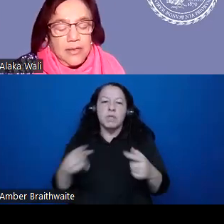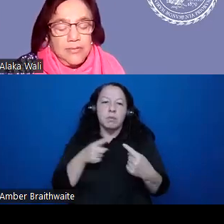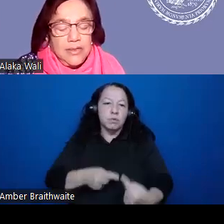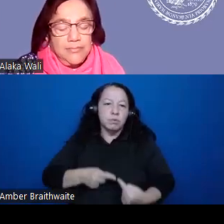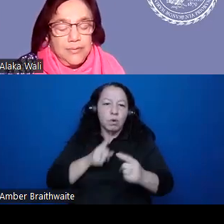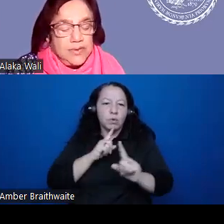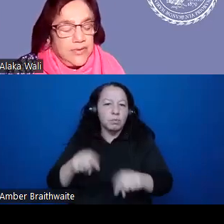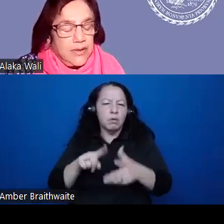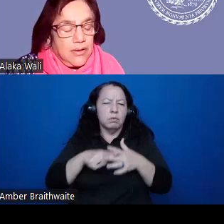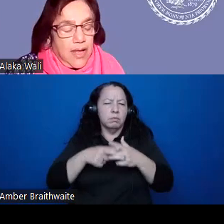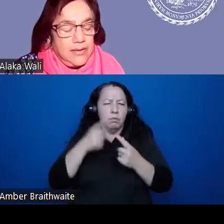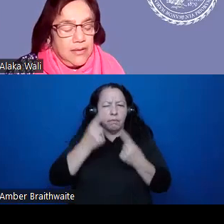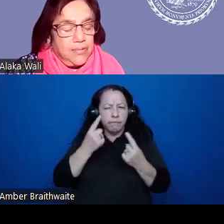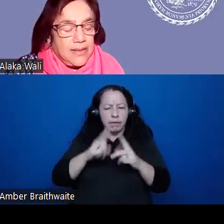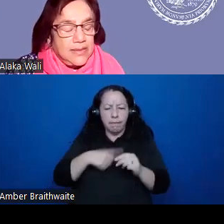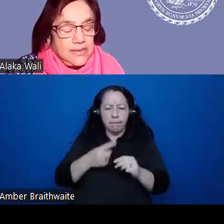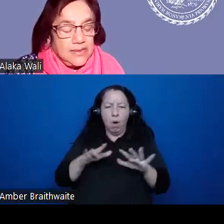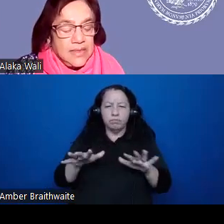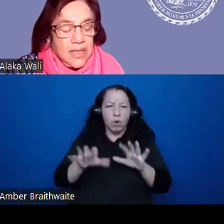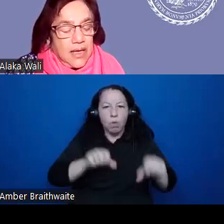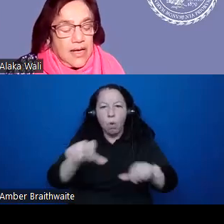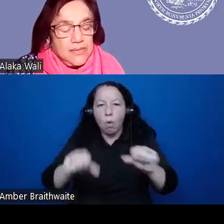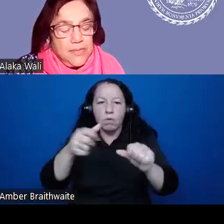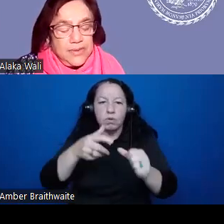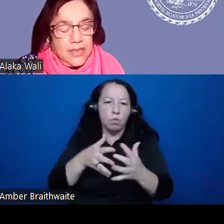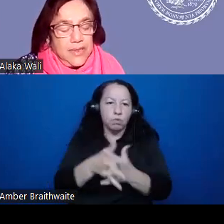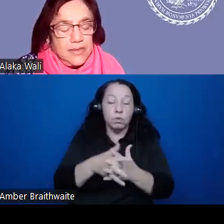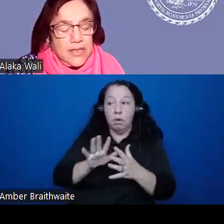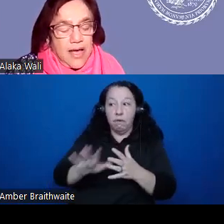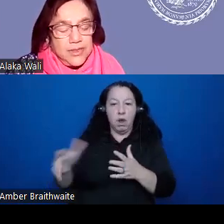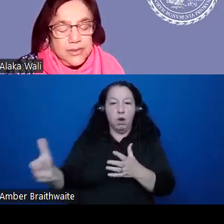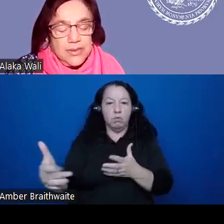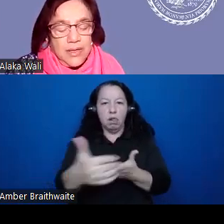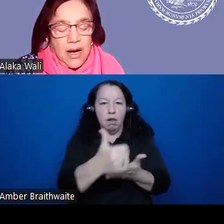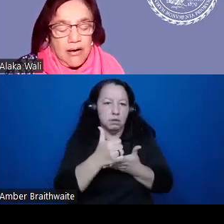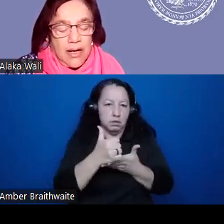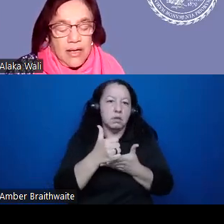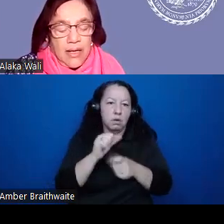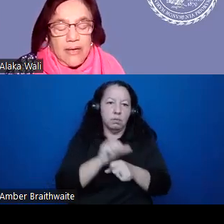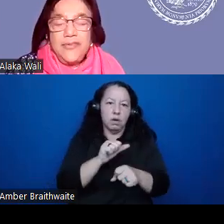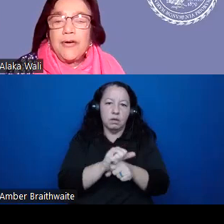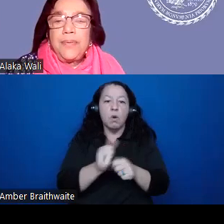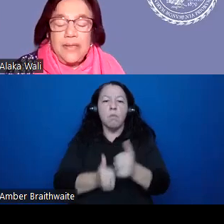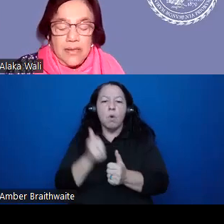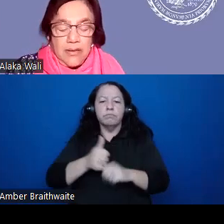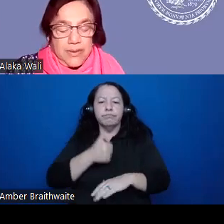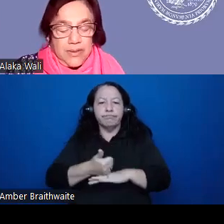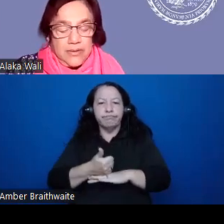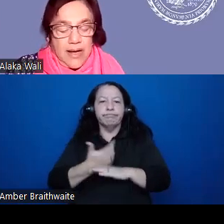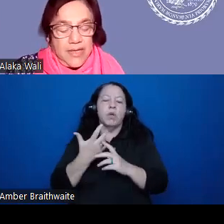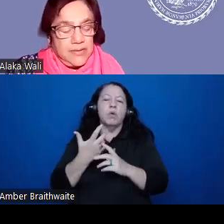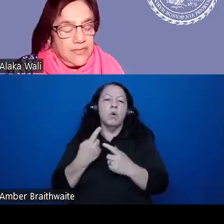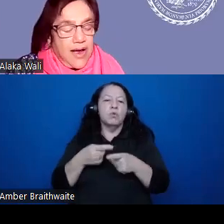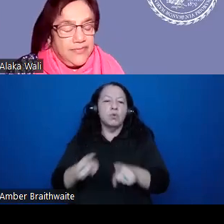the colonial roots of their collecting practices, as most had been established during the era of European